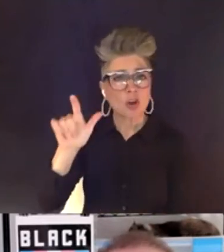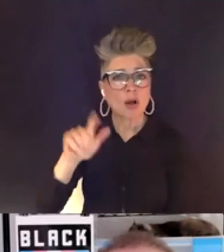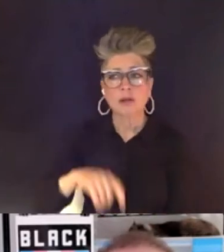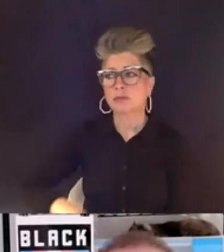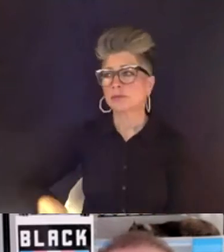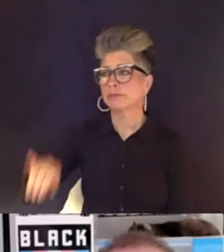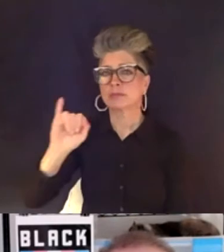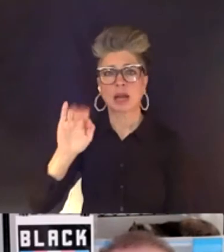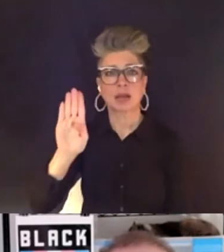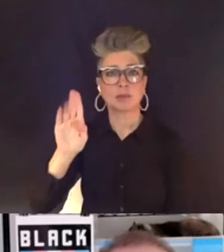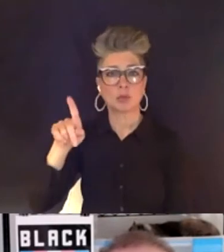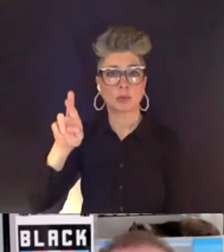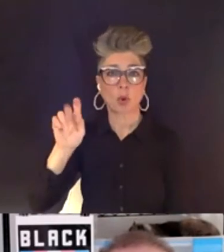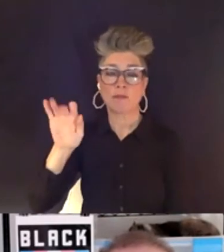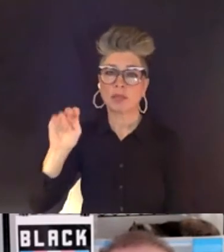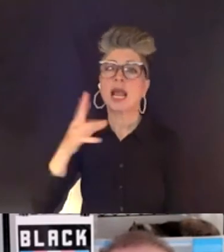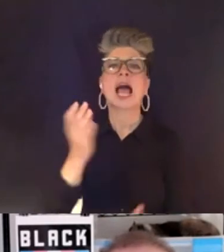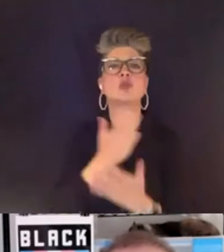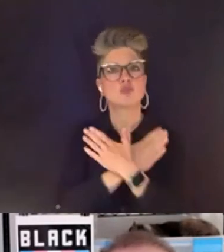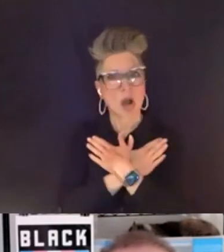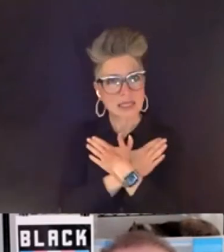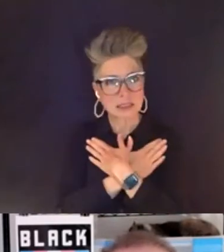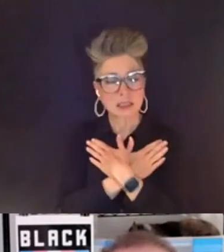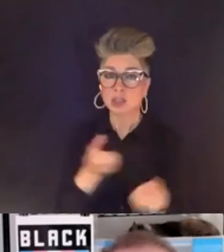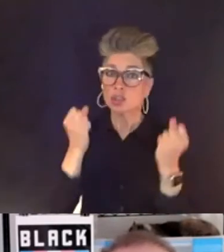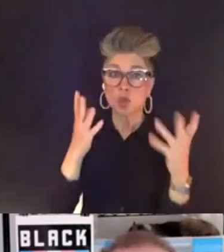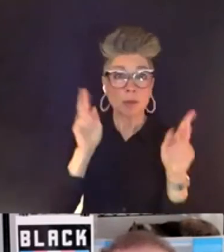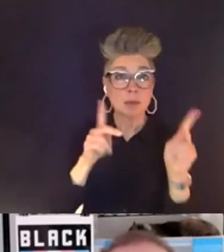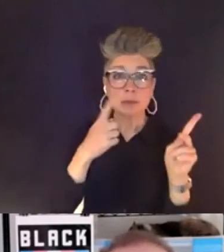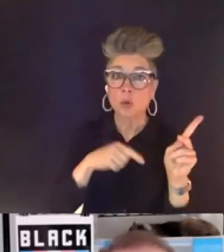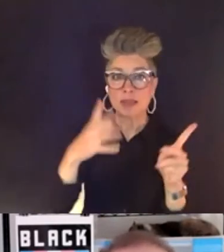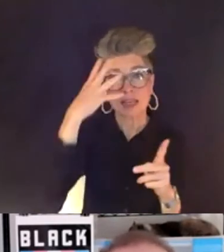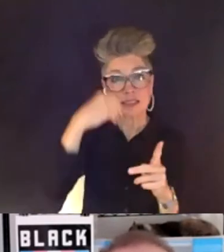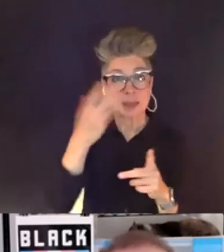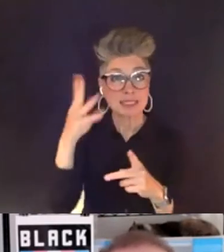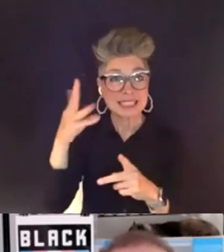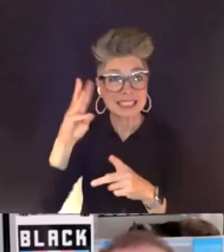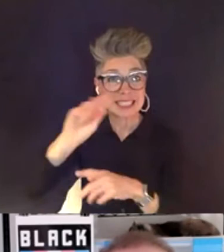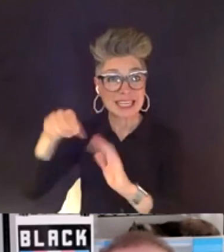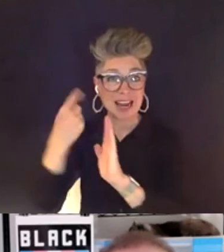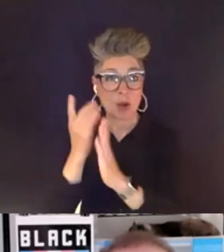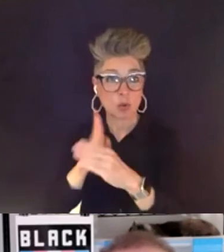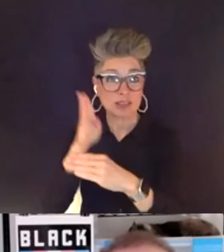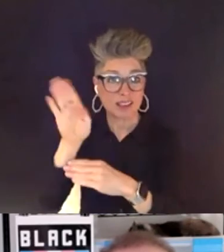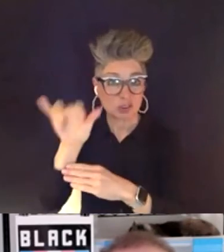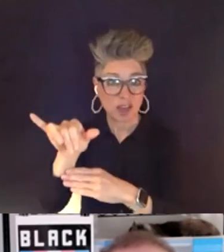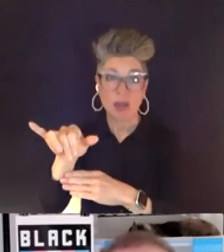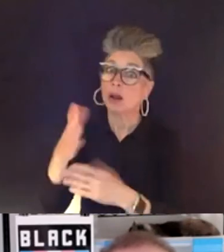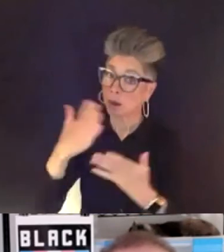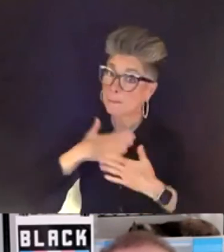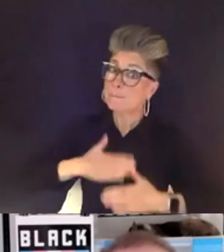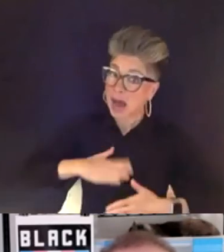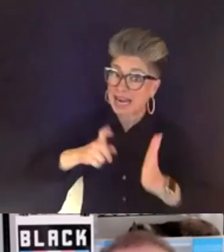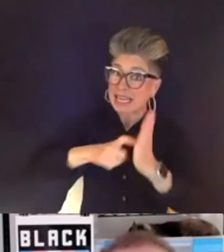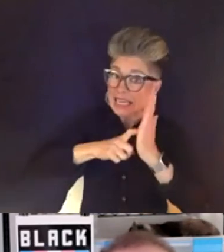and rest. I mean, so many people have told me that they literally slept 16 hours after receiving their vaccine. Your body needs that.